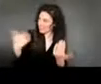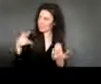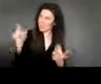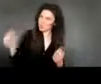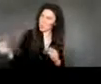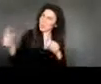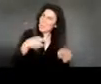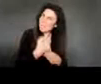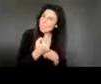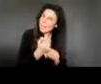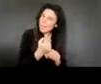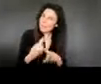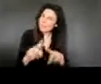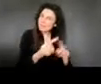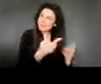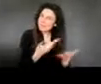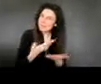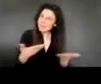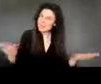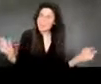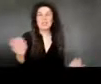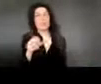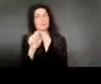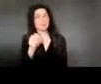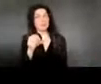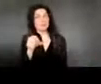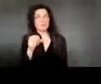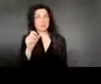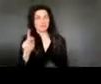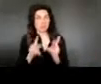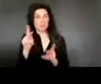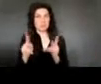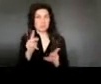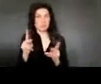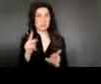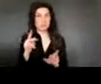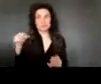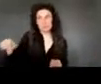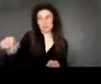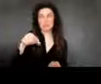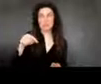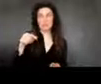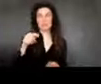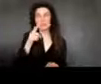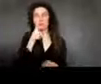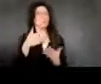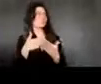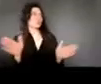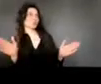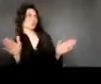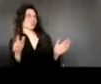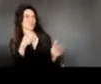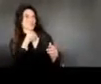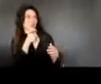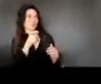space has made opportunities for people that would have been otherwise sort of unavailable to